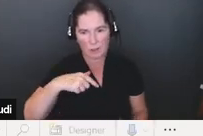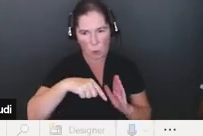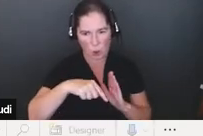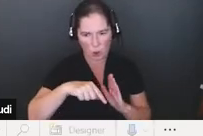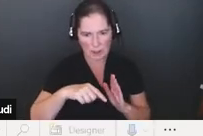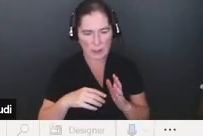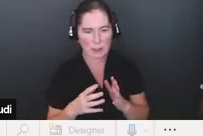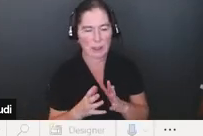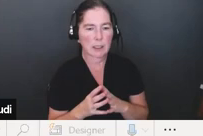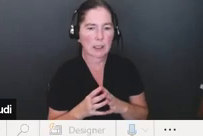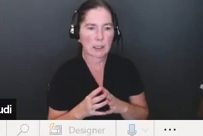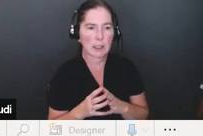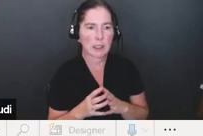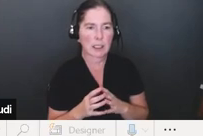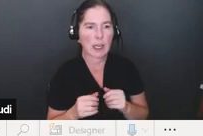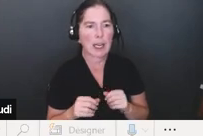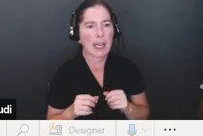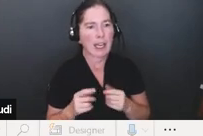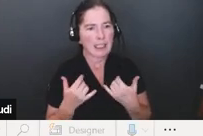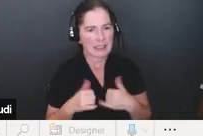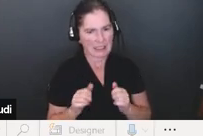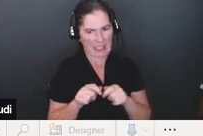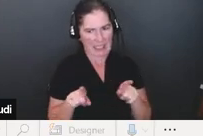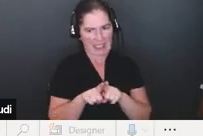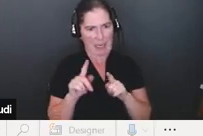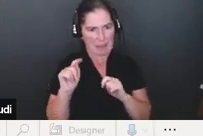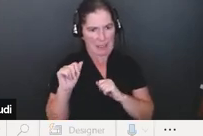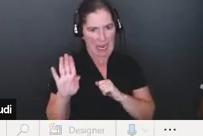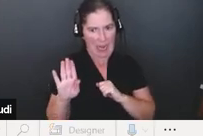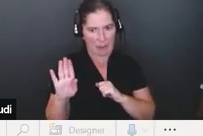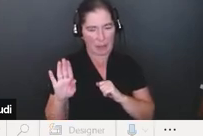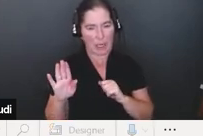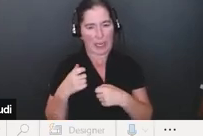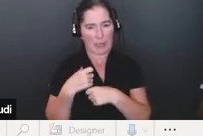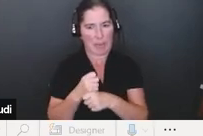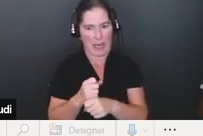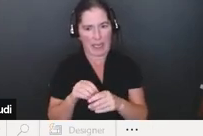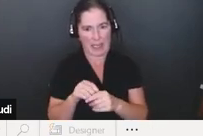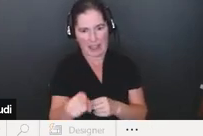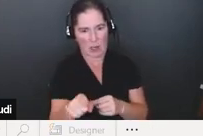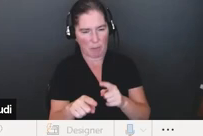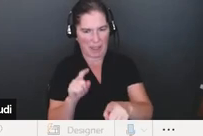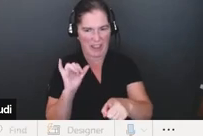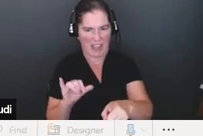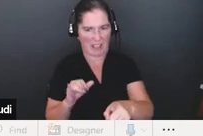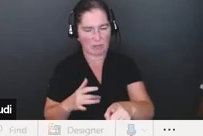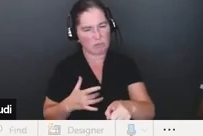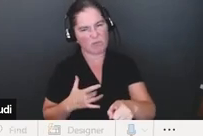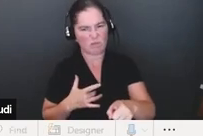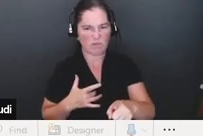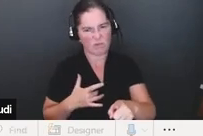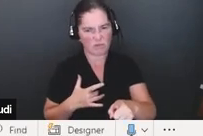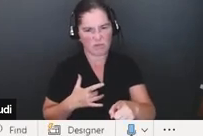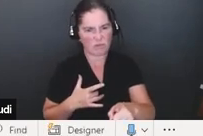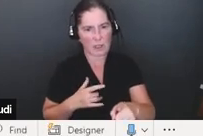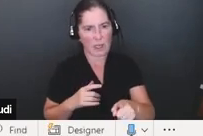same frame or the same tab that I'm in, and I can start making things in here. But you know what? This doesn't feel the same as